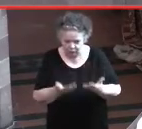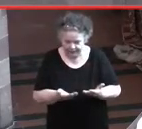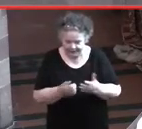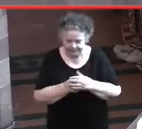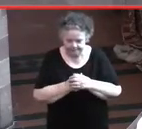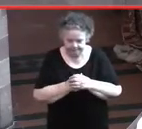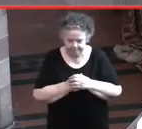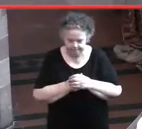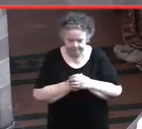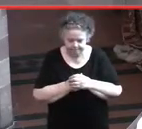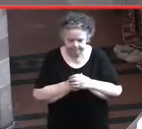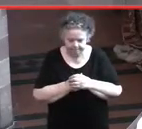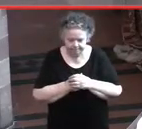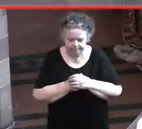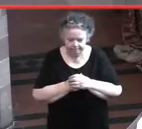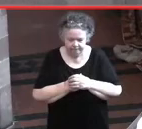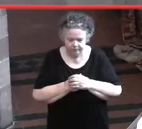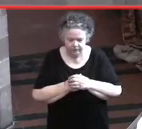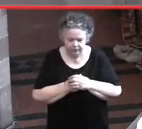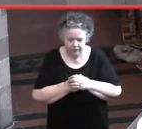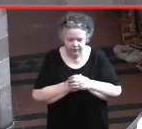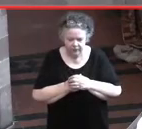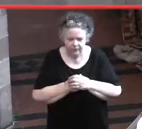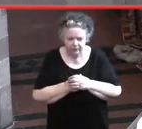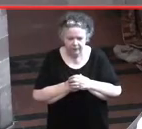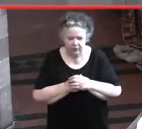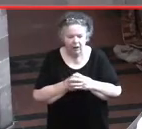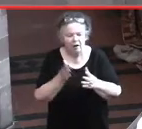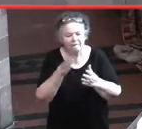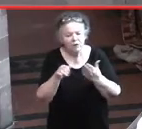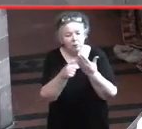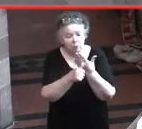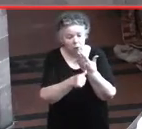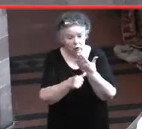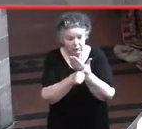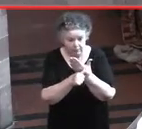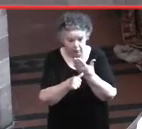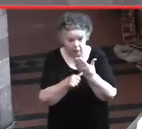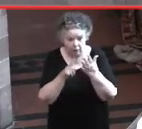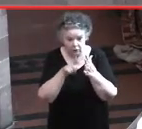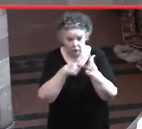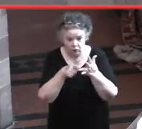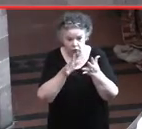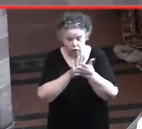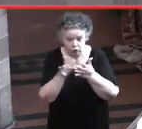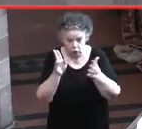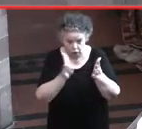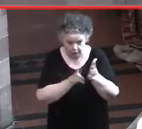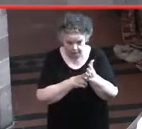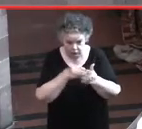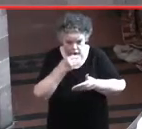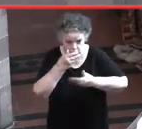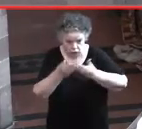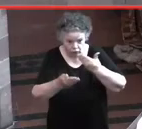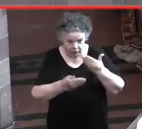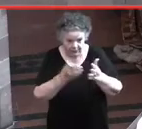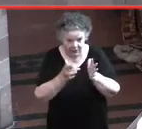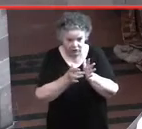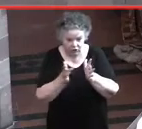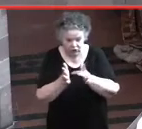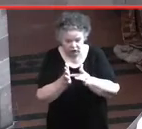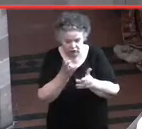service. The text is from the gospel reading from John's story of the risen Jesus,